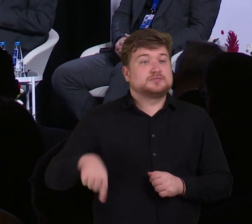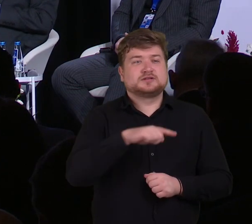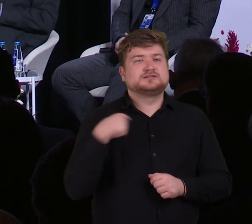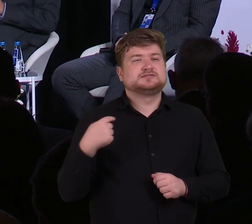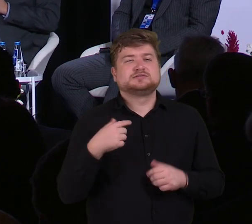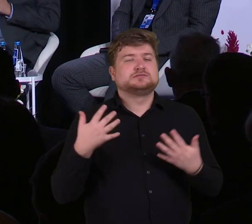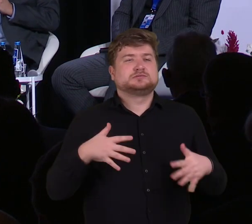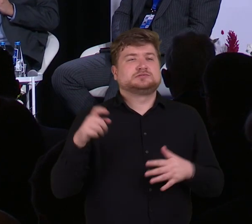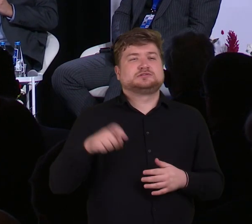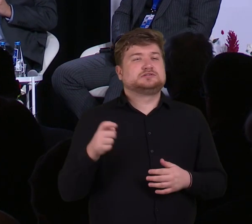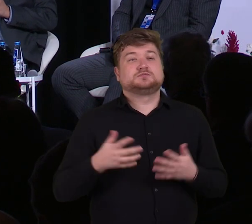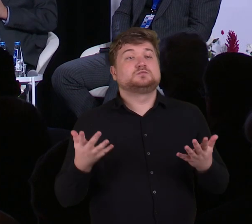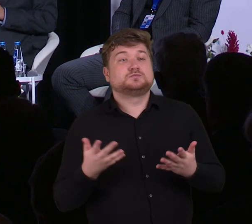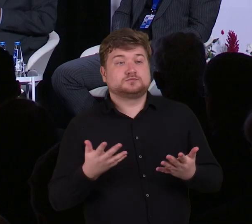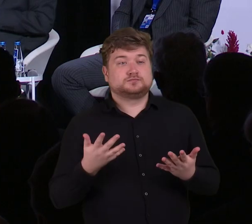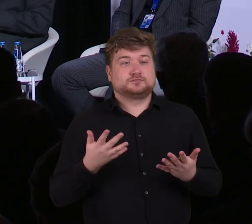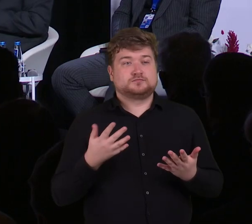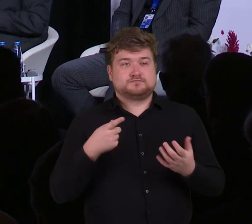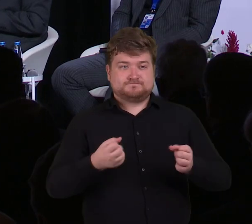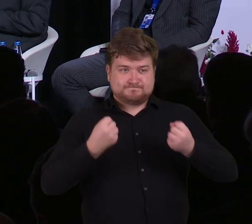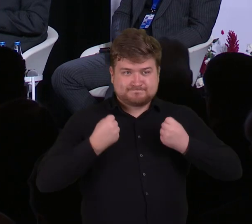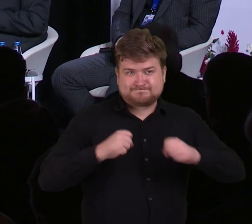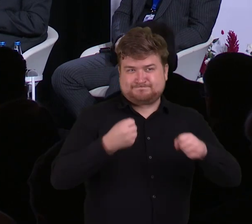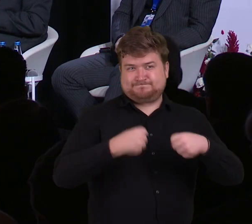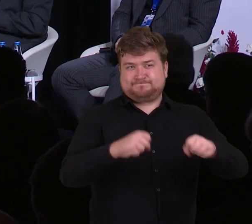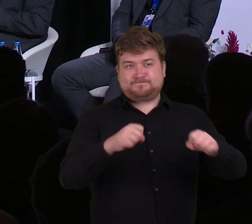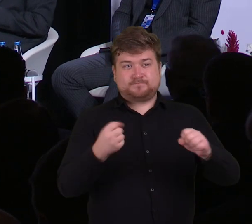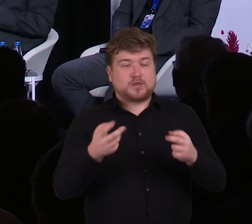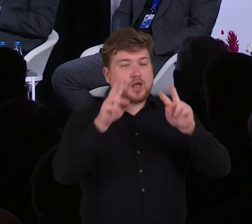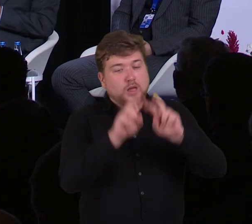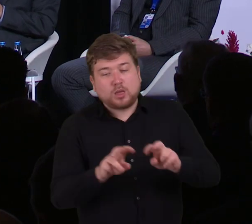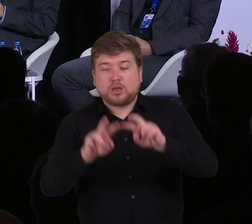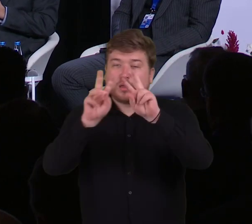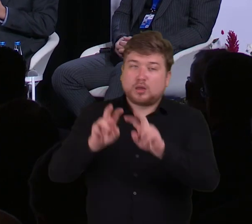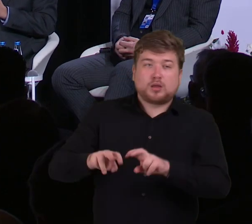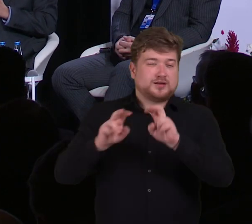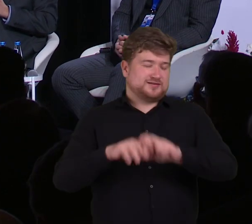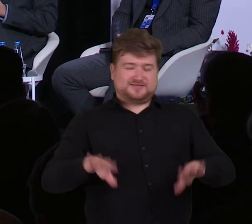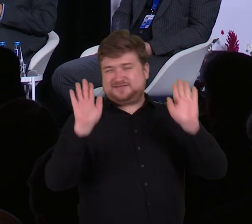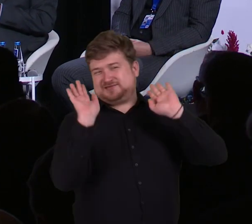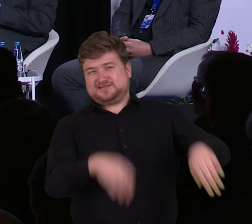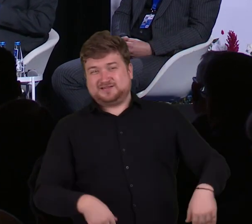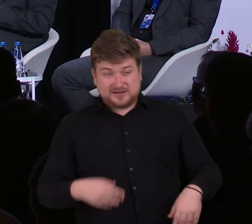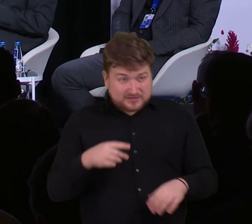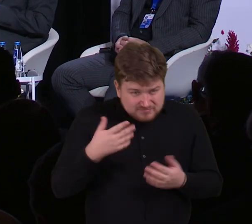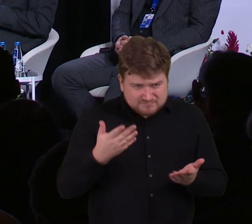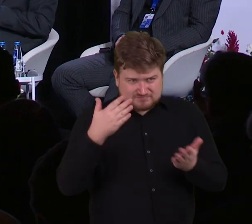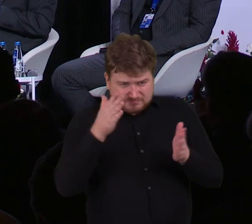this is especially true when we look at the challenges ahead. We have seen from